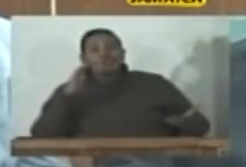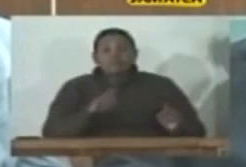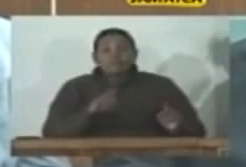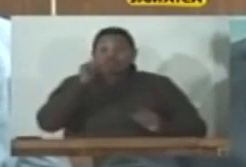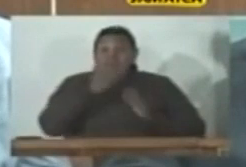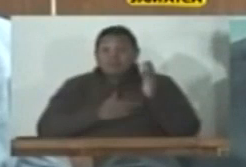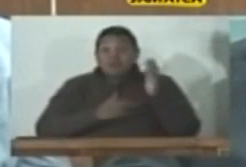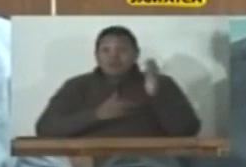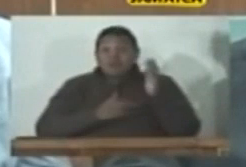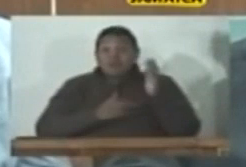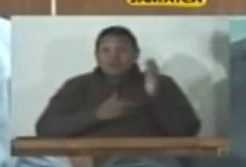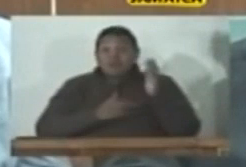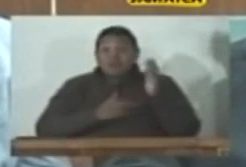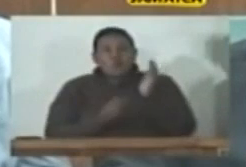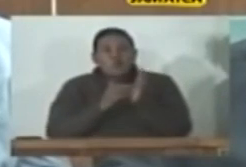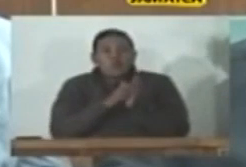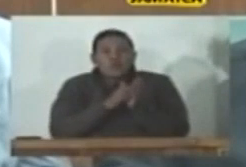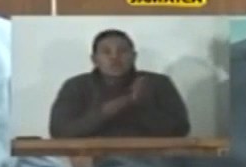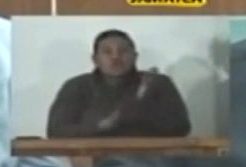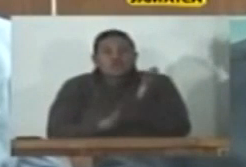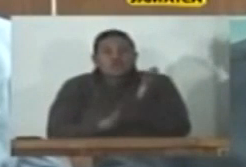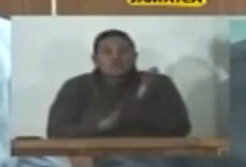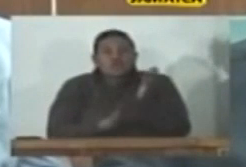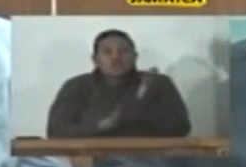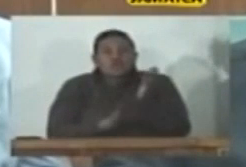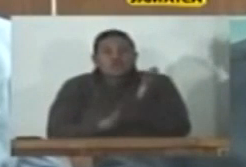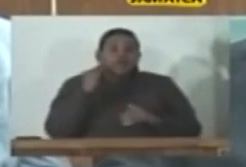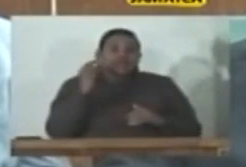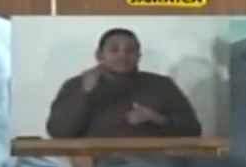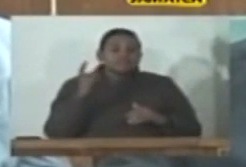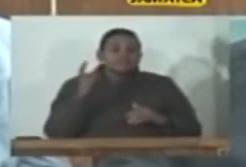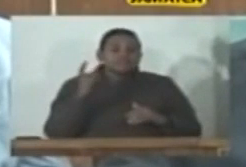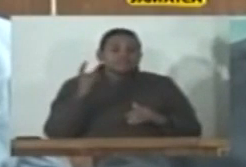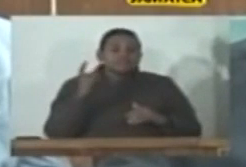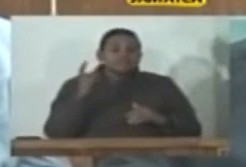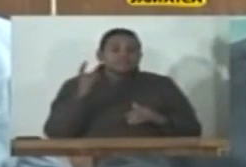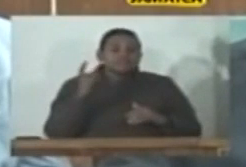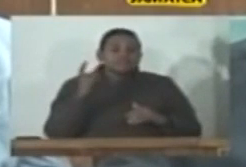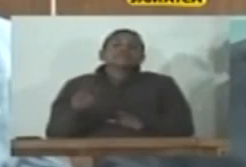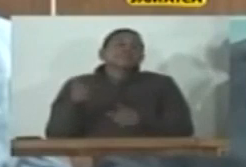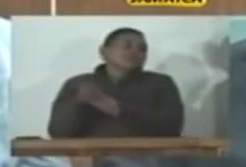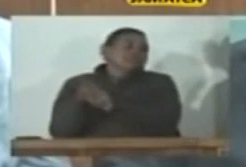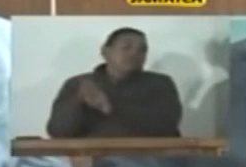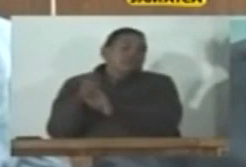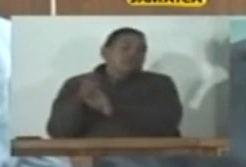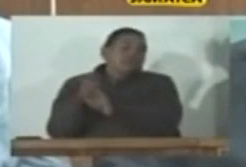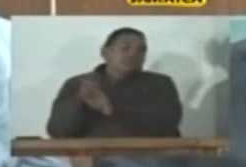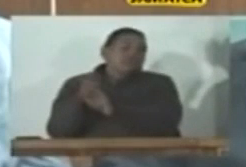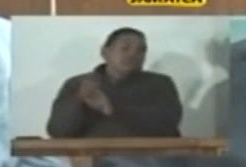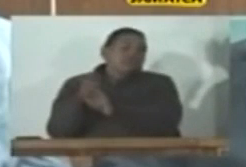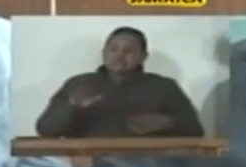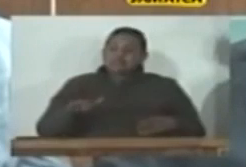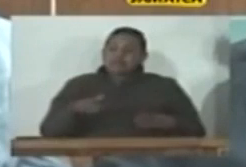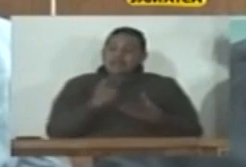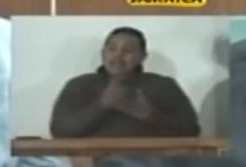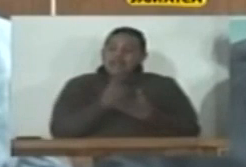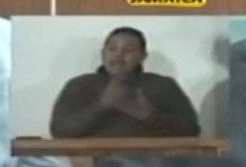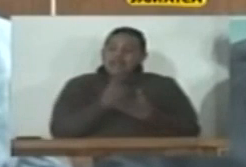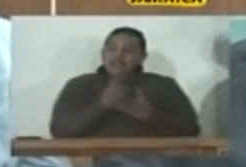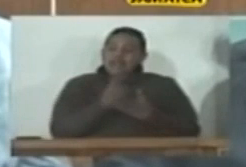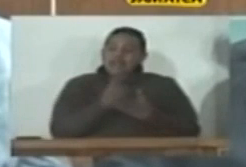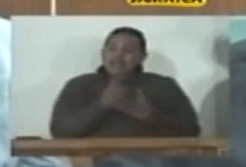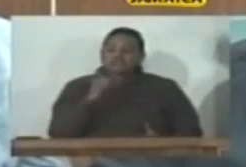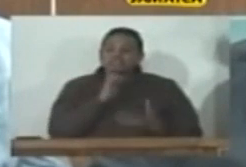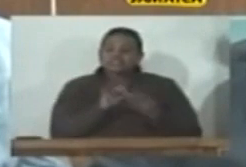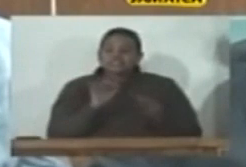himself recognized in this House last Thursday. So yes, there has been no new taxes in the past 2